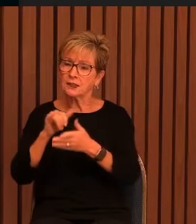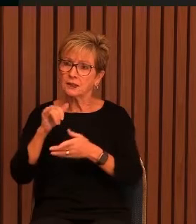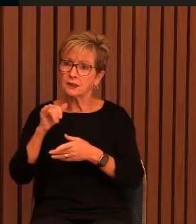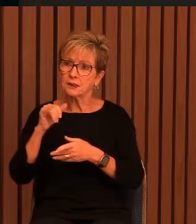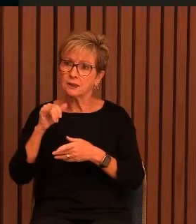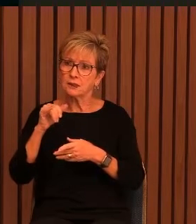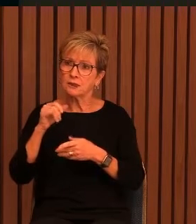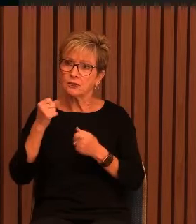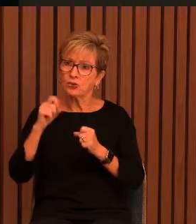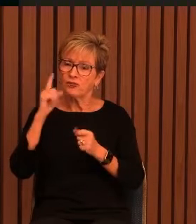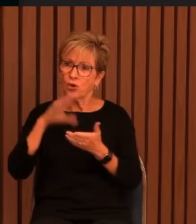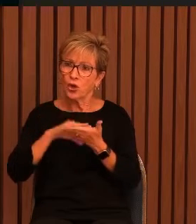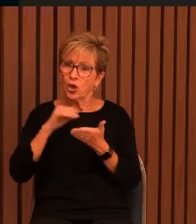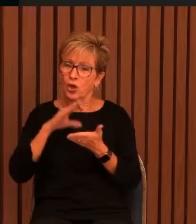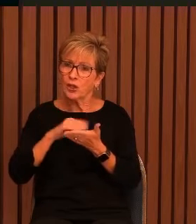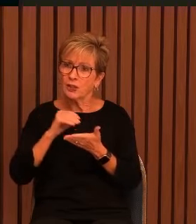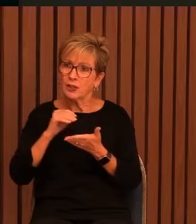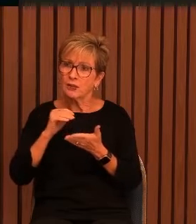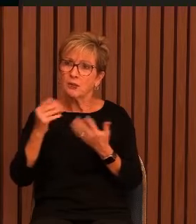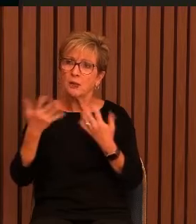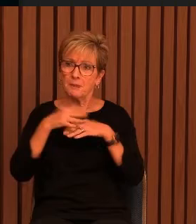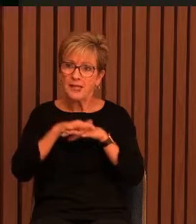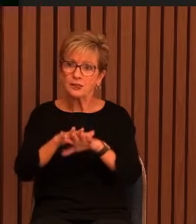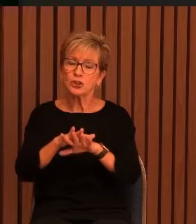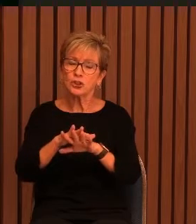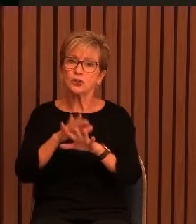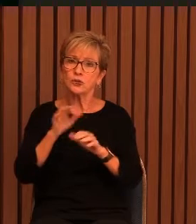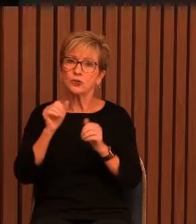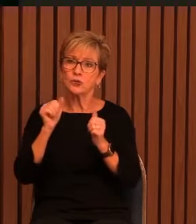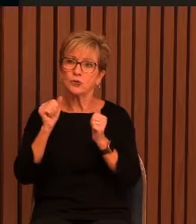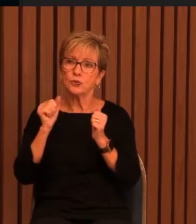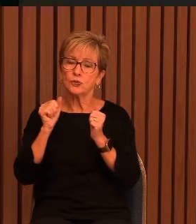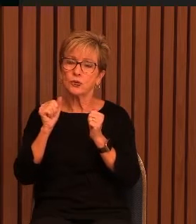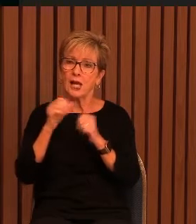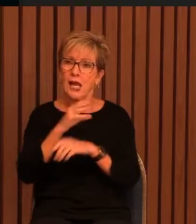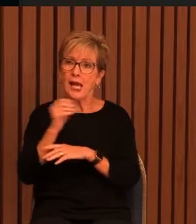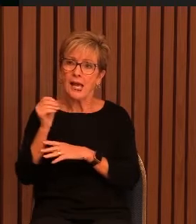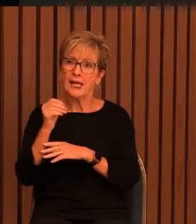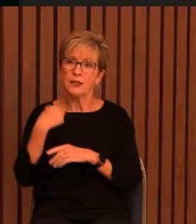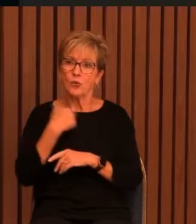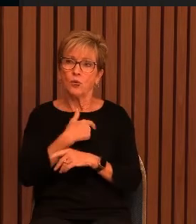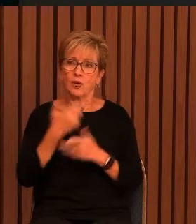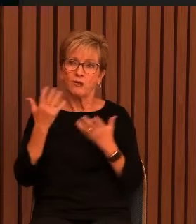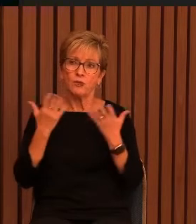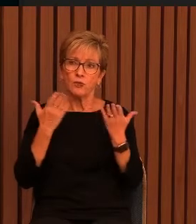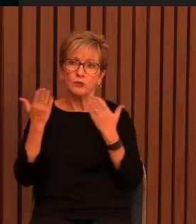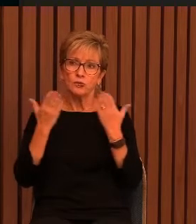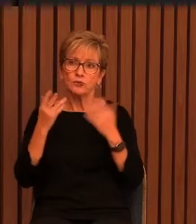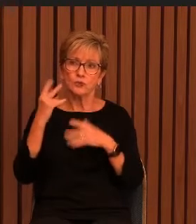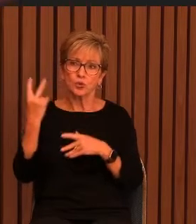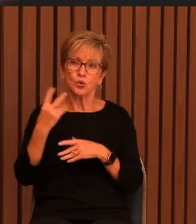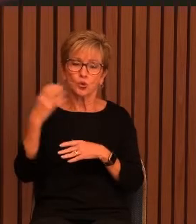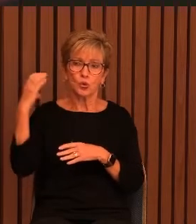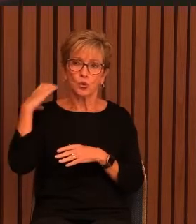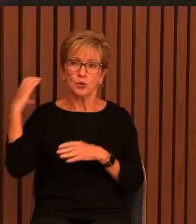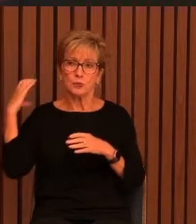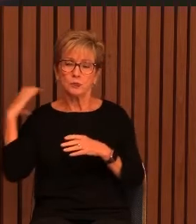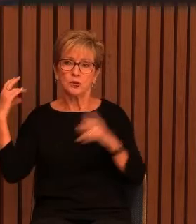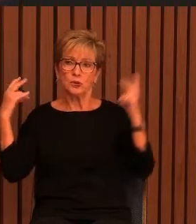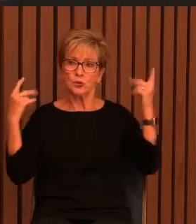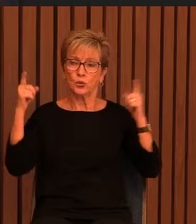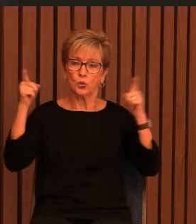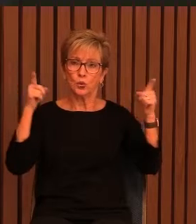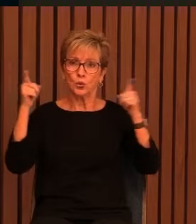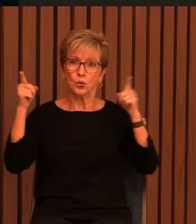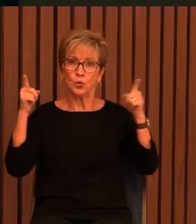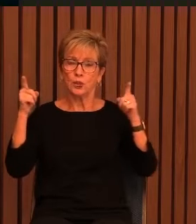experience, because for too long, we have been serving two masters, and it's very challenging for educators,